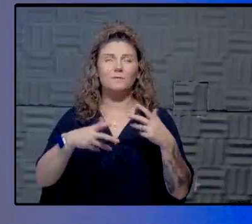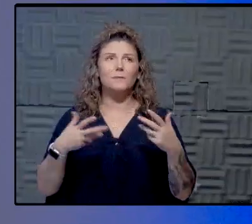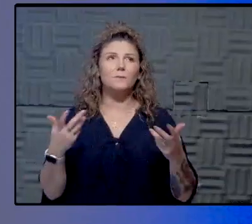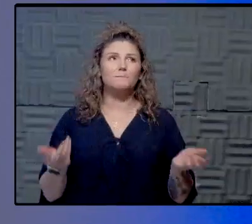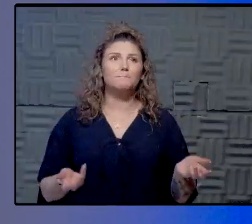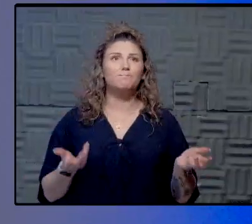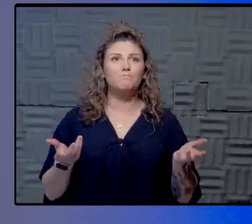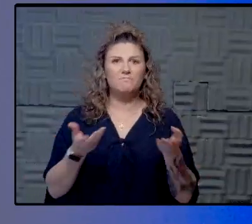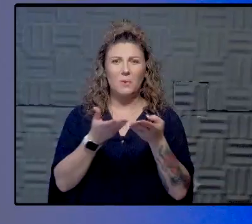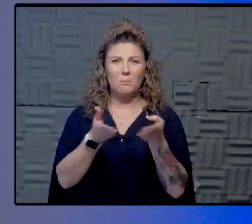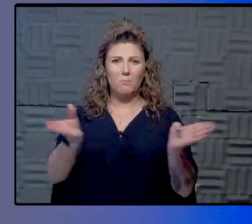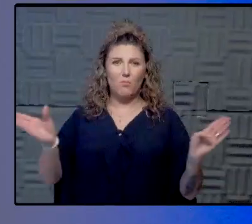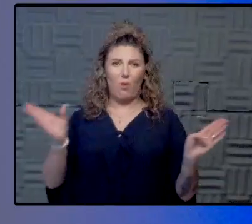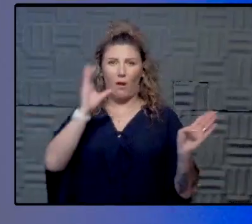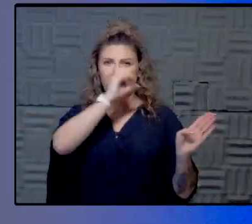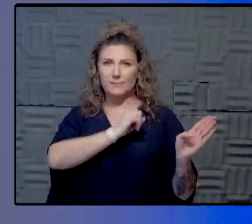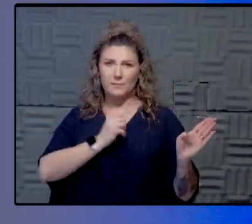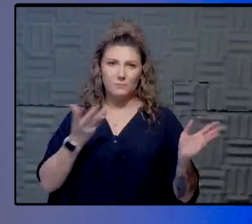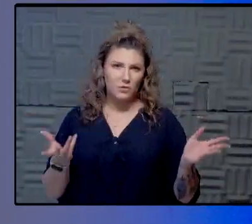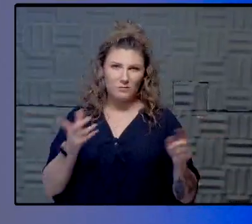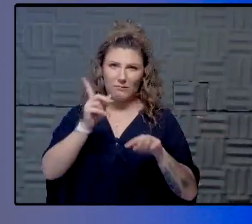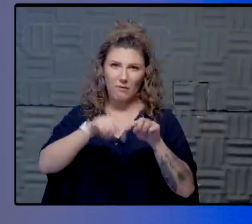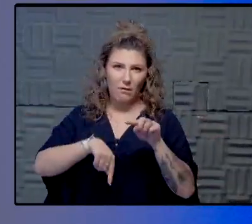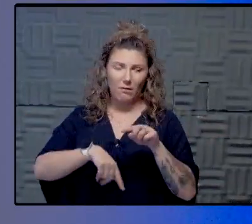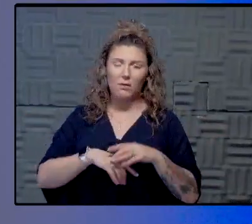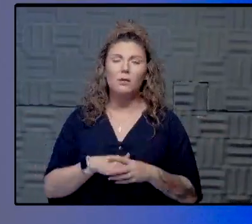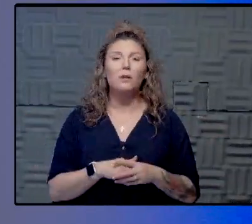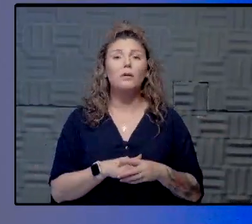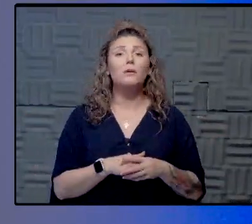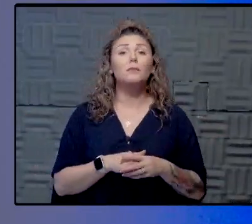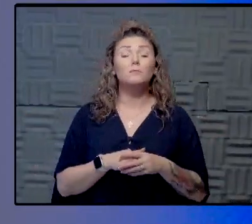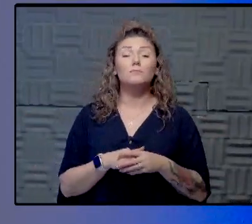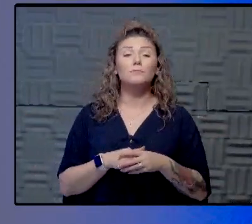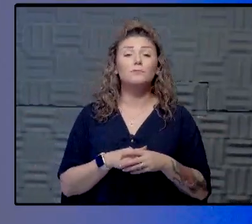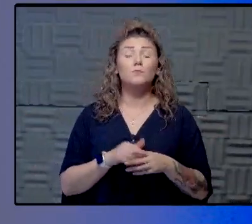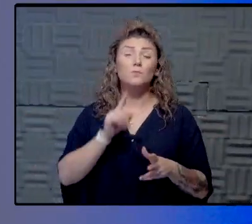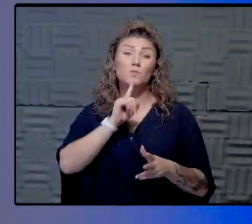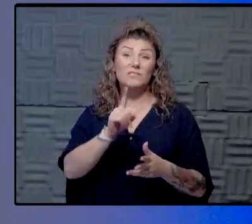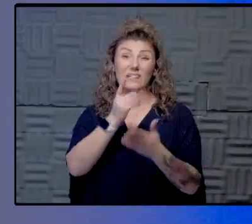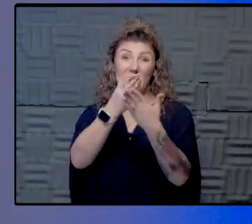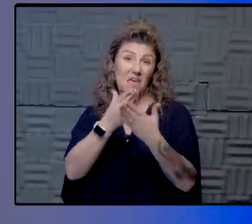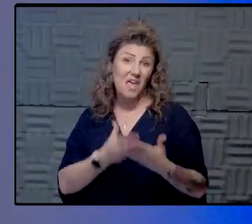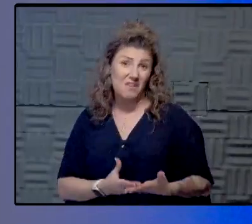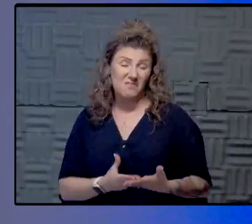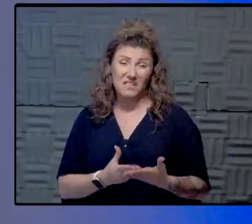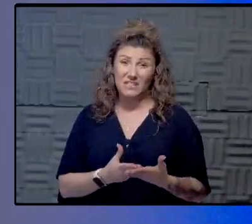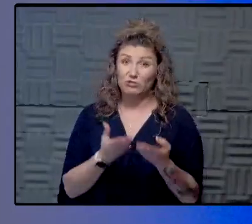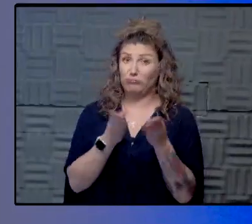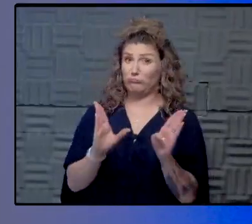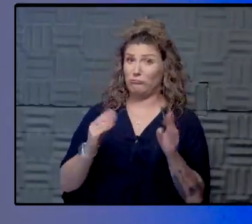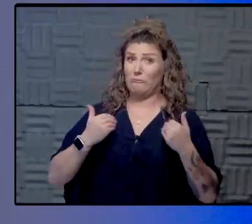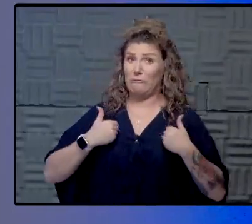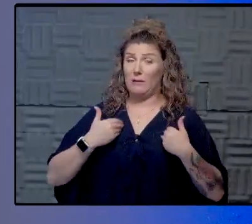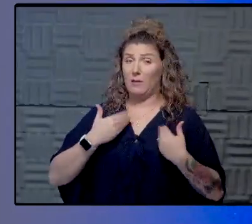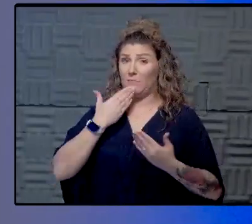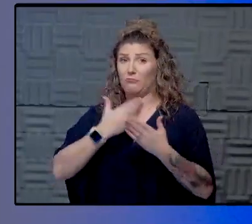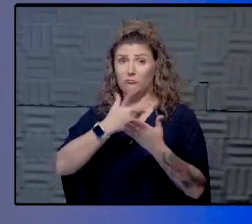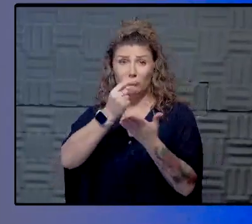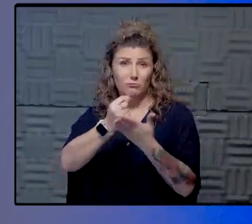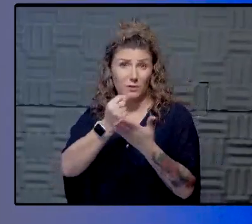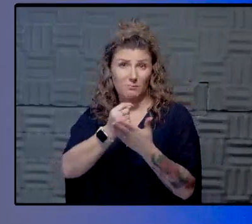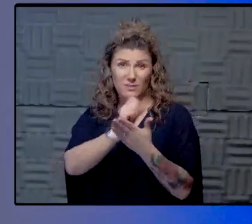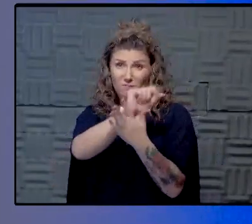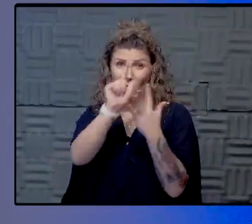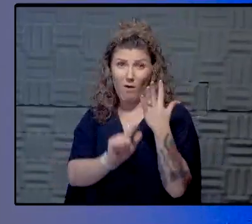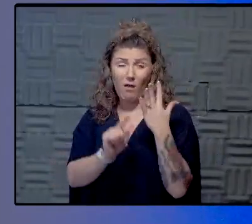make broad assumptions, but generally we have very good evidence-based treatments for all of these things. And if we can just